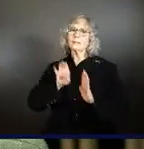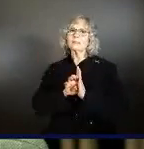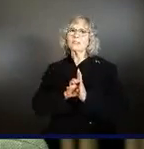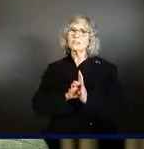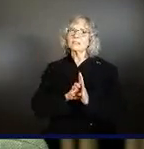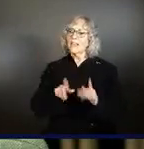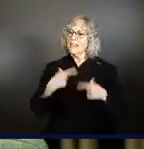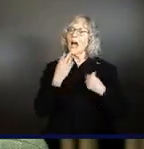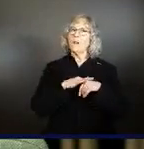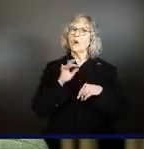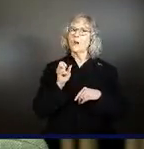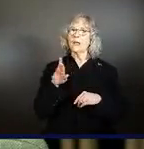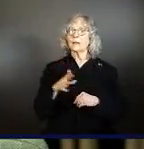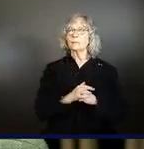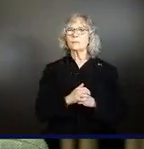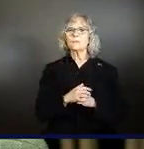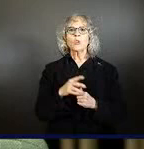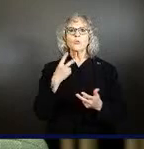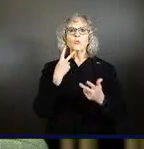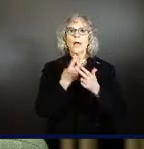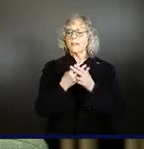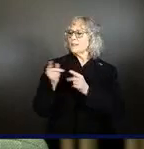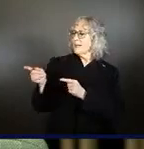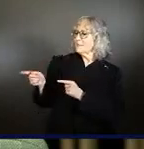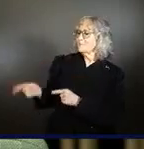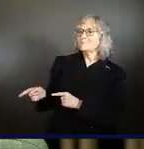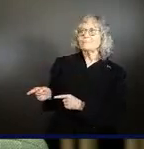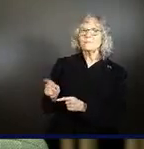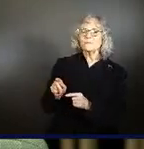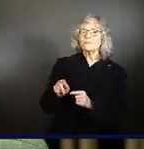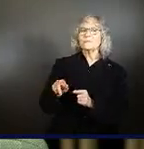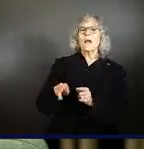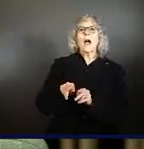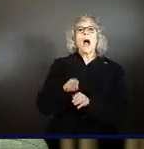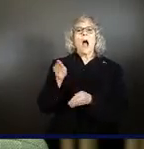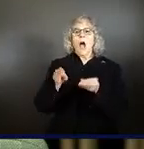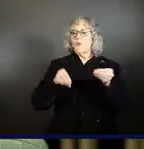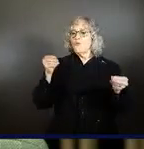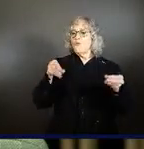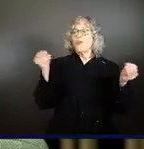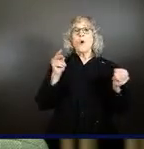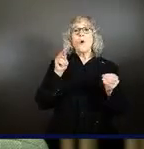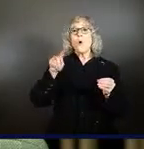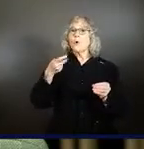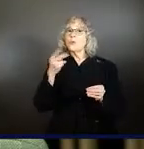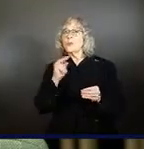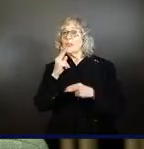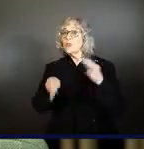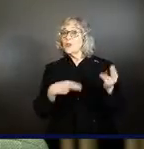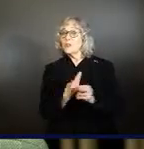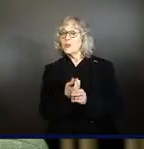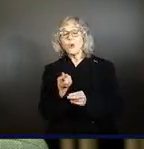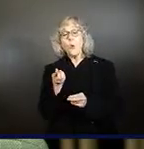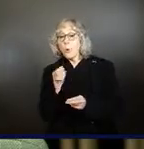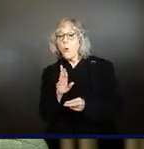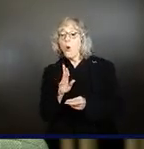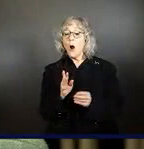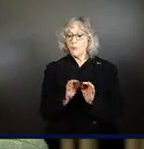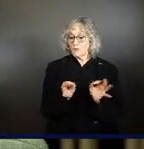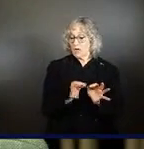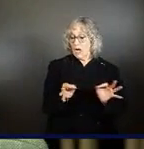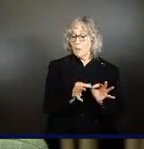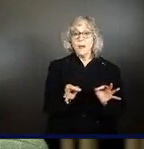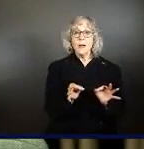you can use the hashtag #UnfoldTheUniverse to submit questions, or drop your questions directly into the comment box wherever